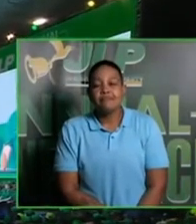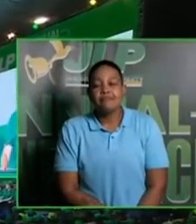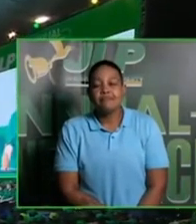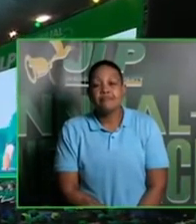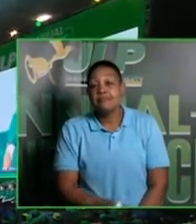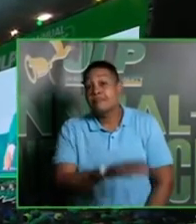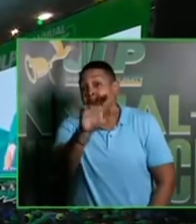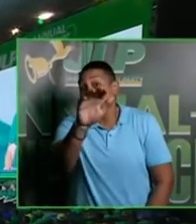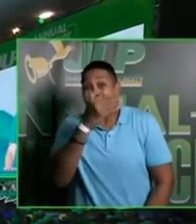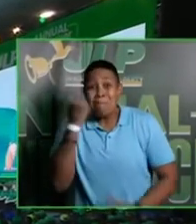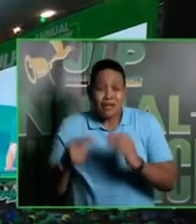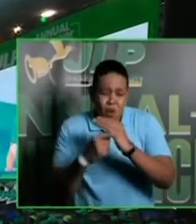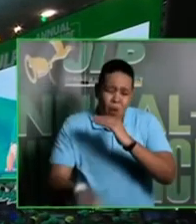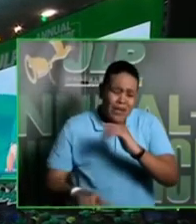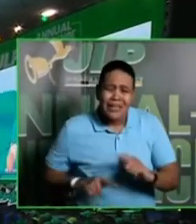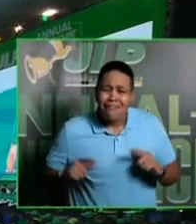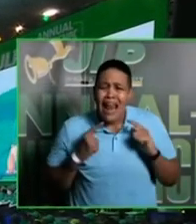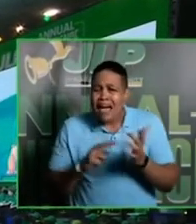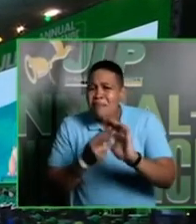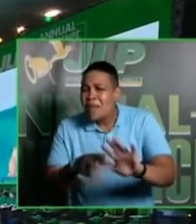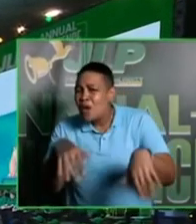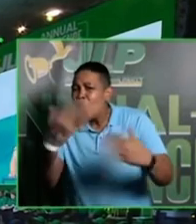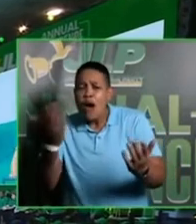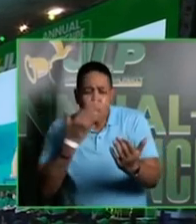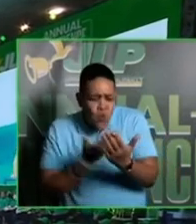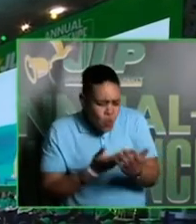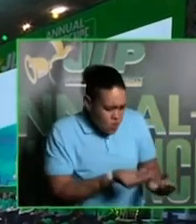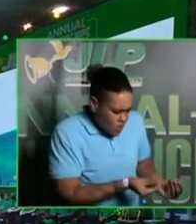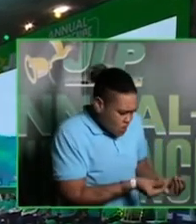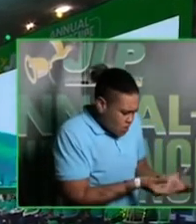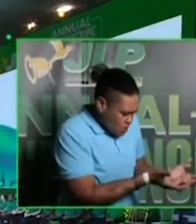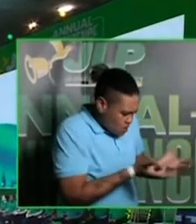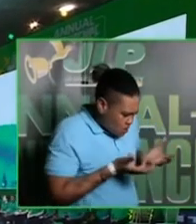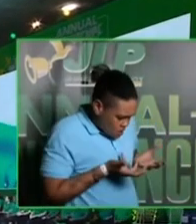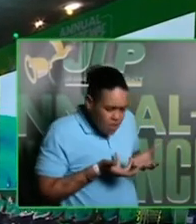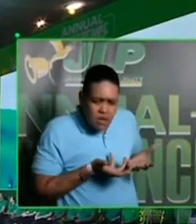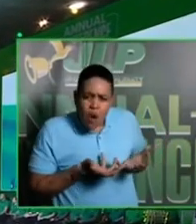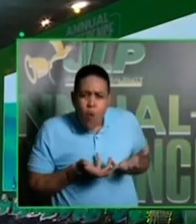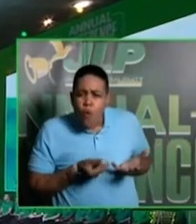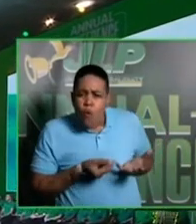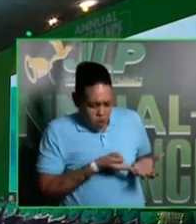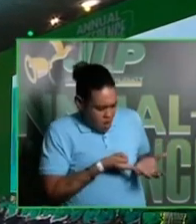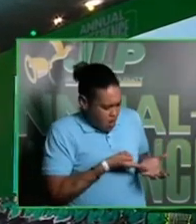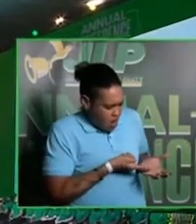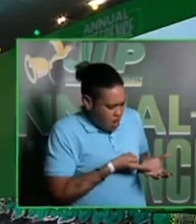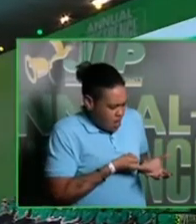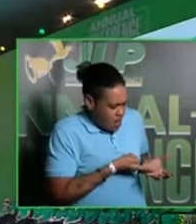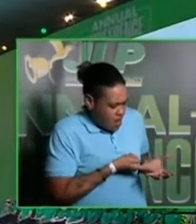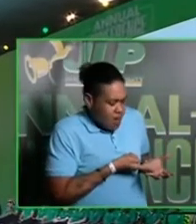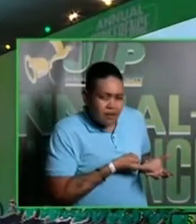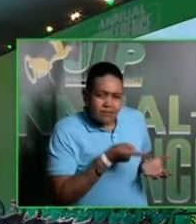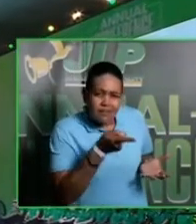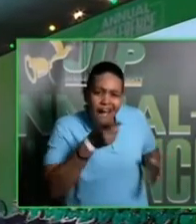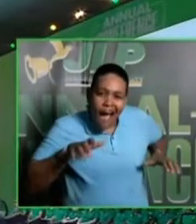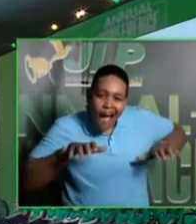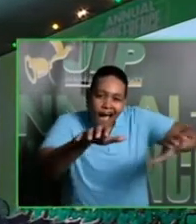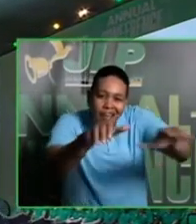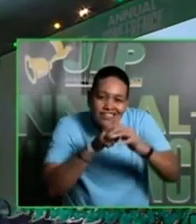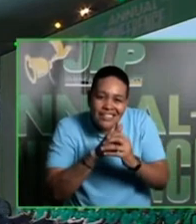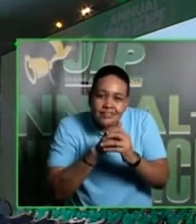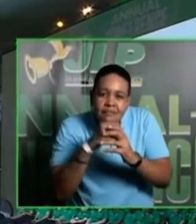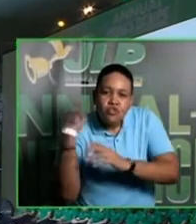To get the better quality of life from the good economy, we must be active